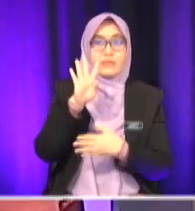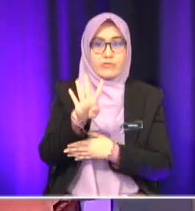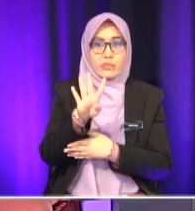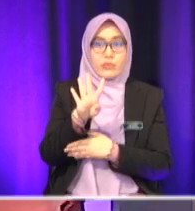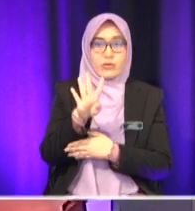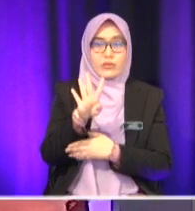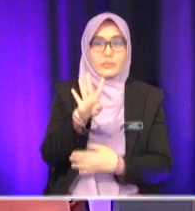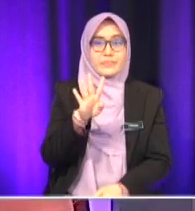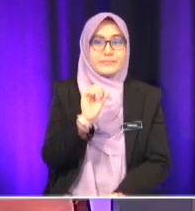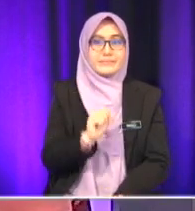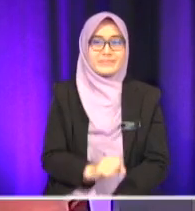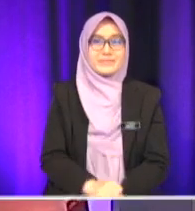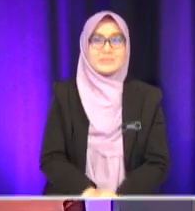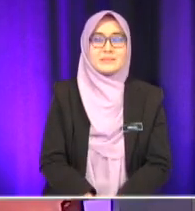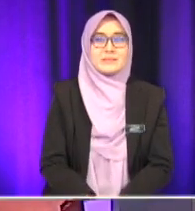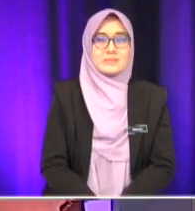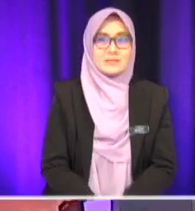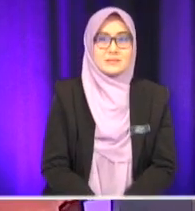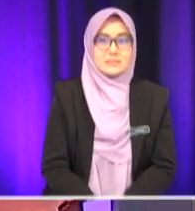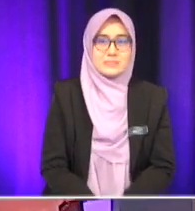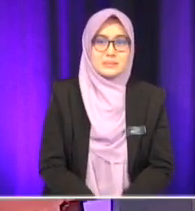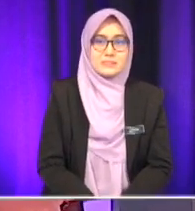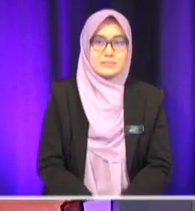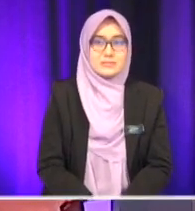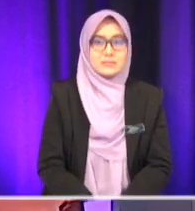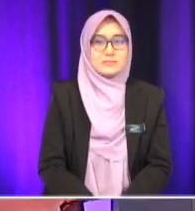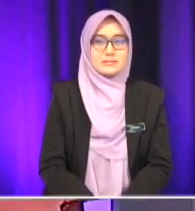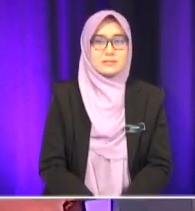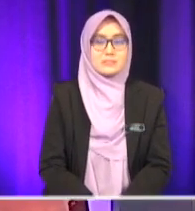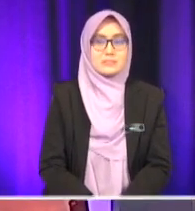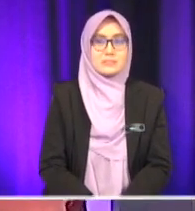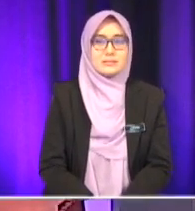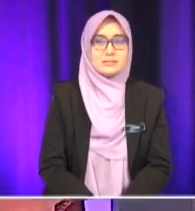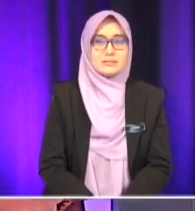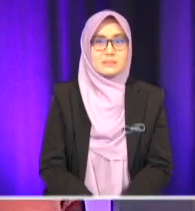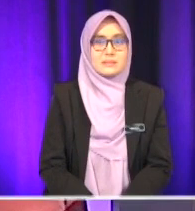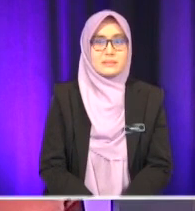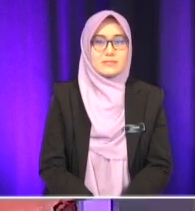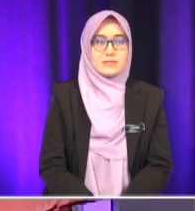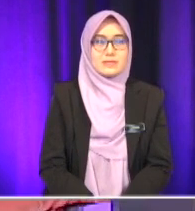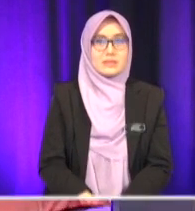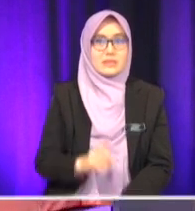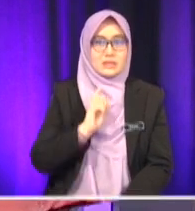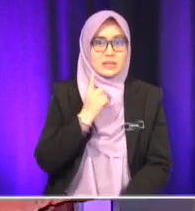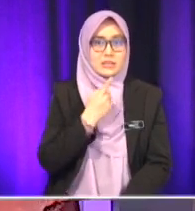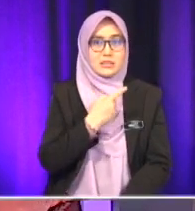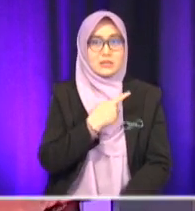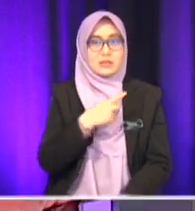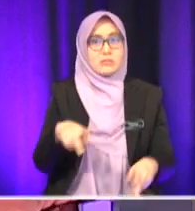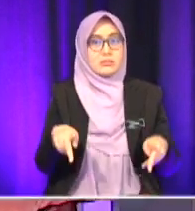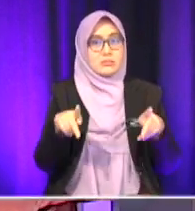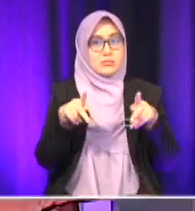part 4, in fact, it requires more of the pupils'